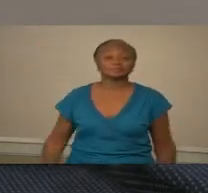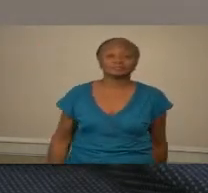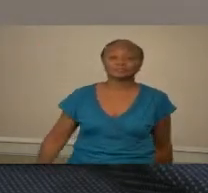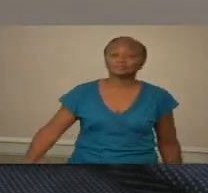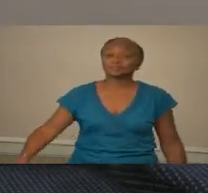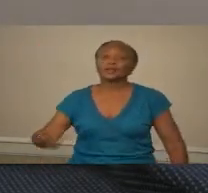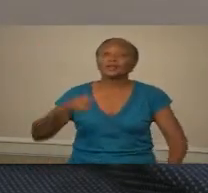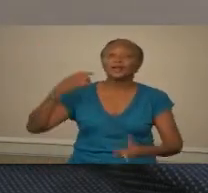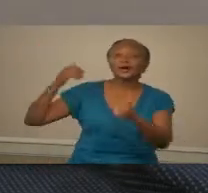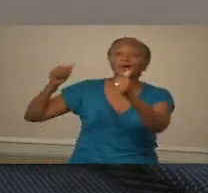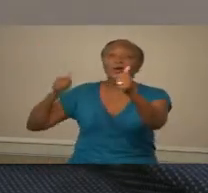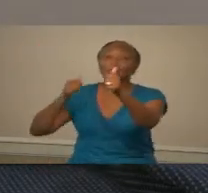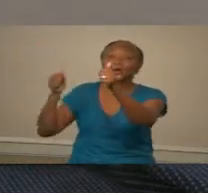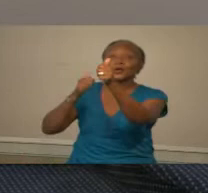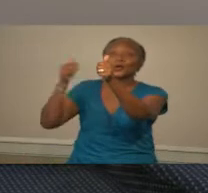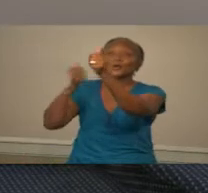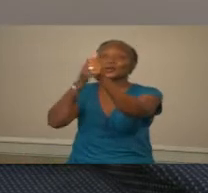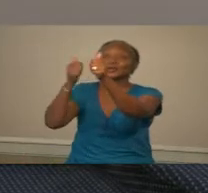just to be